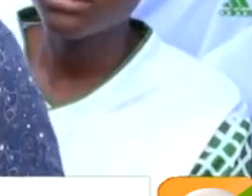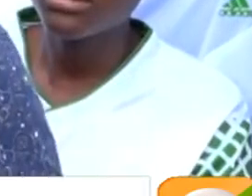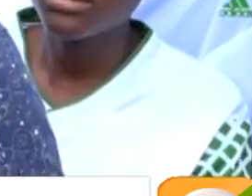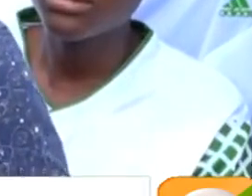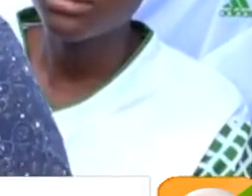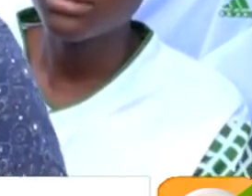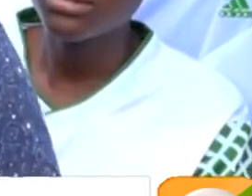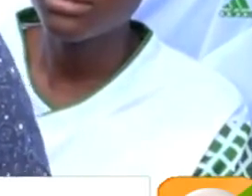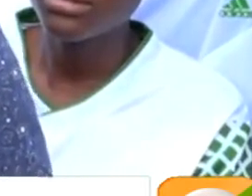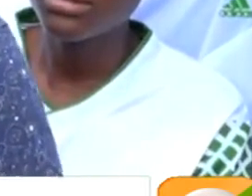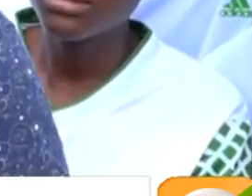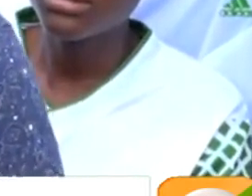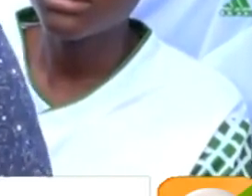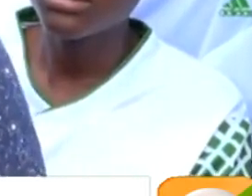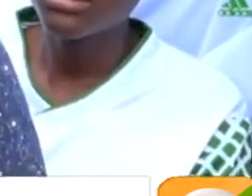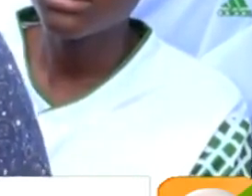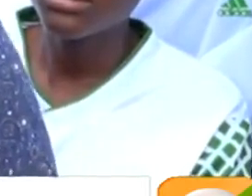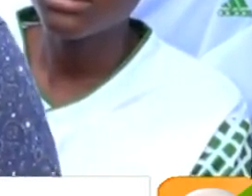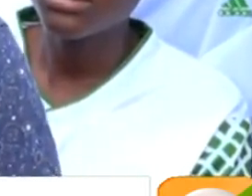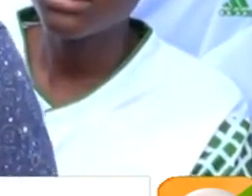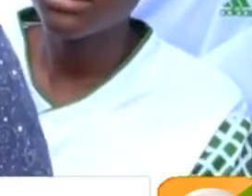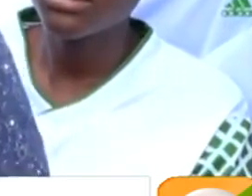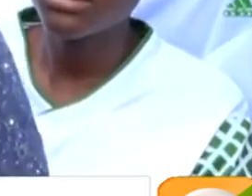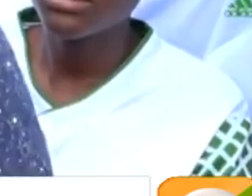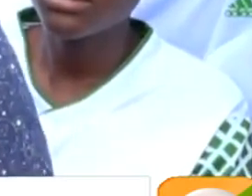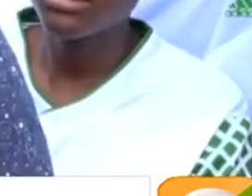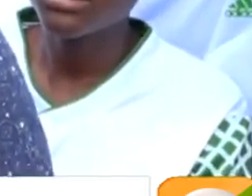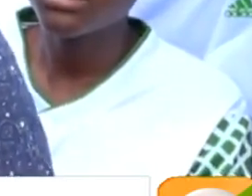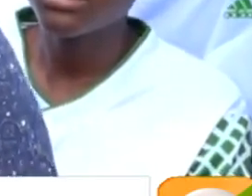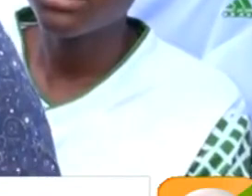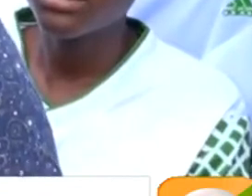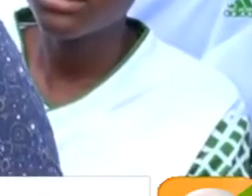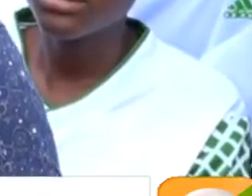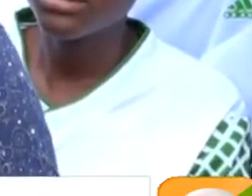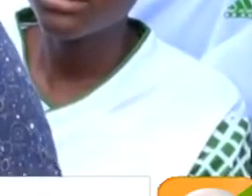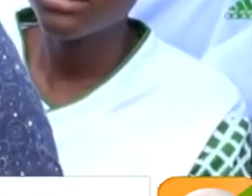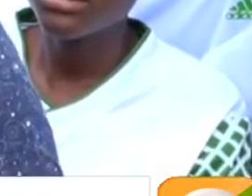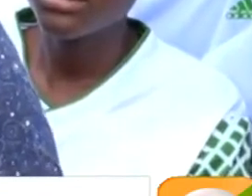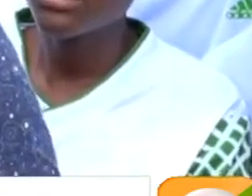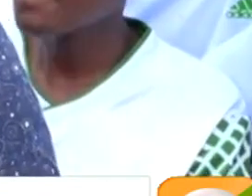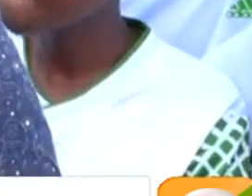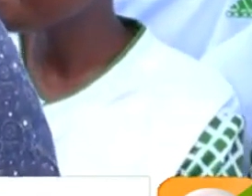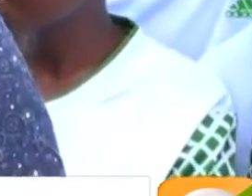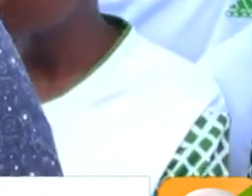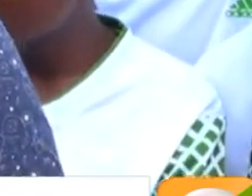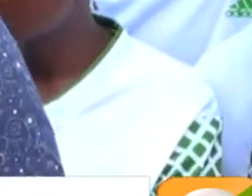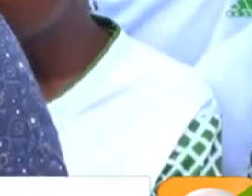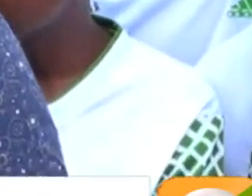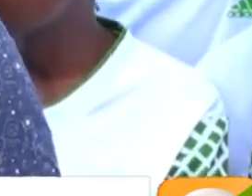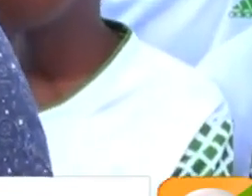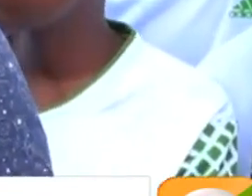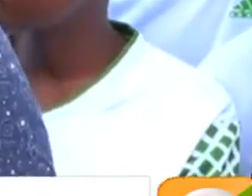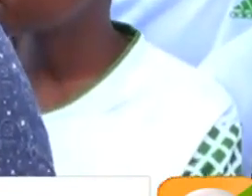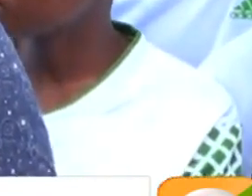ku advise president vile atapanga serikali yake. Na sijui juu tumebakisha miezi mitatu.